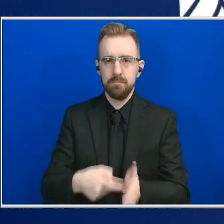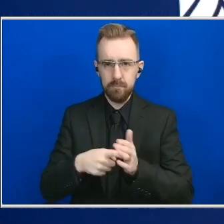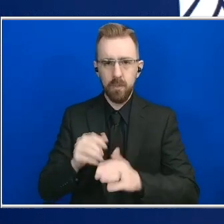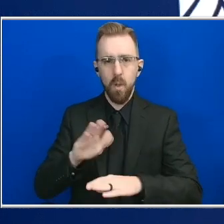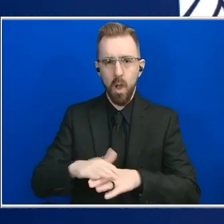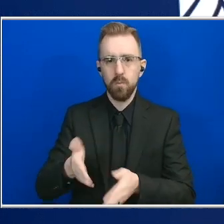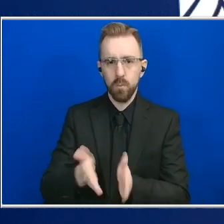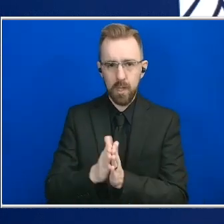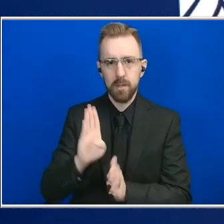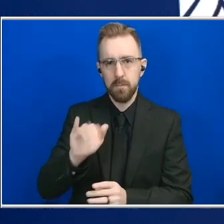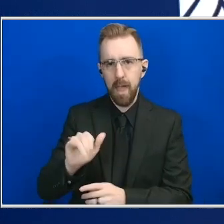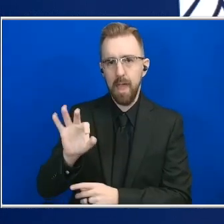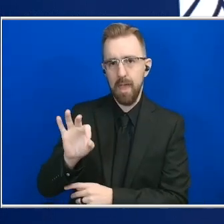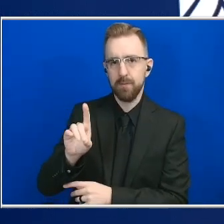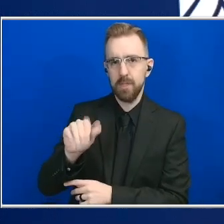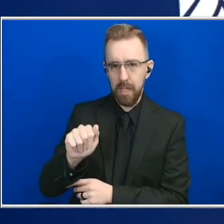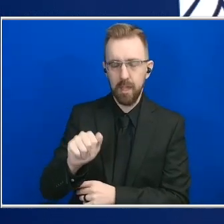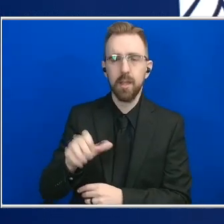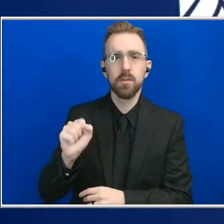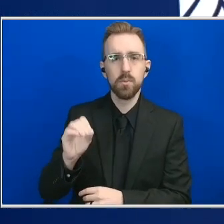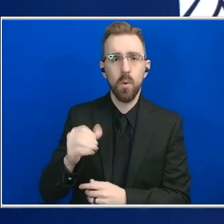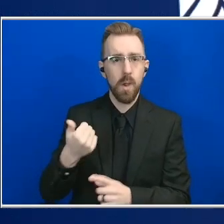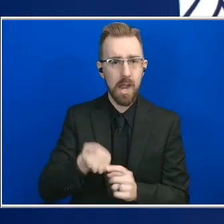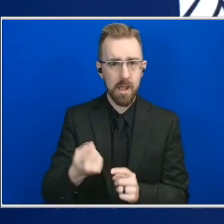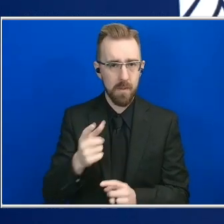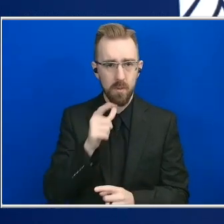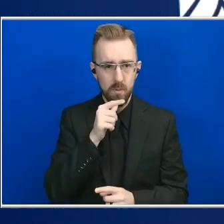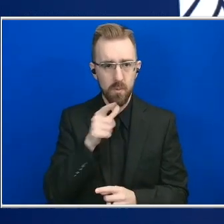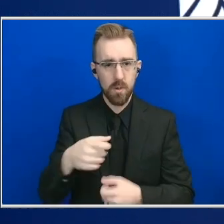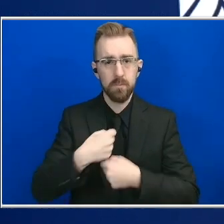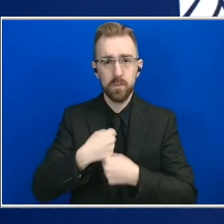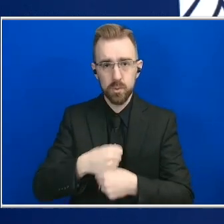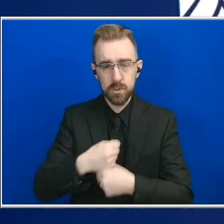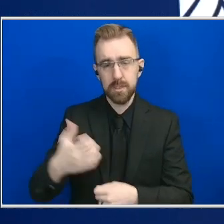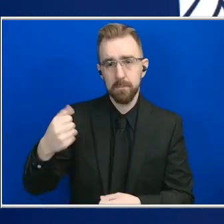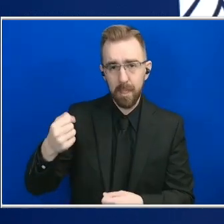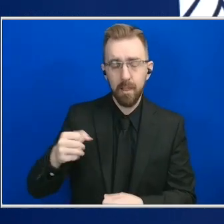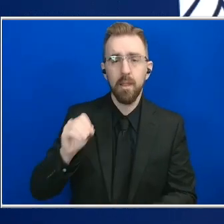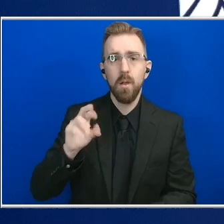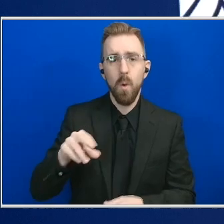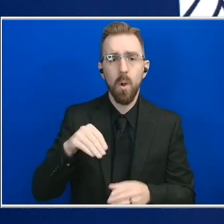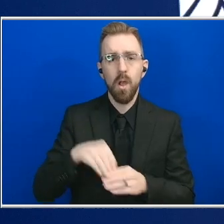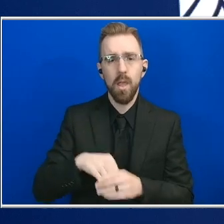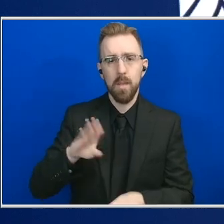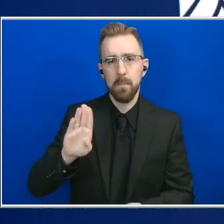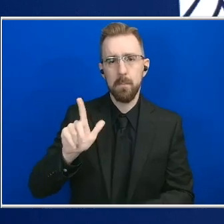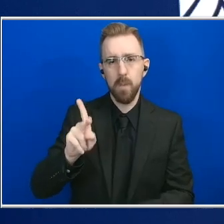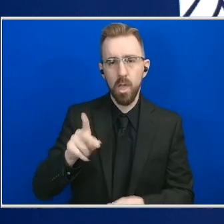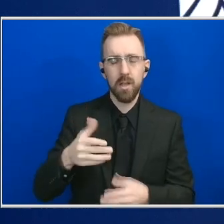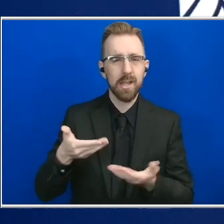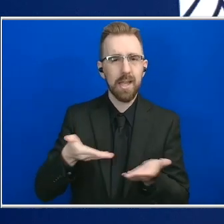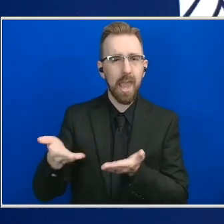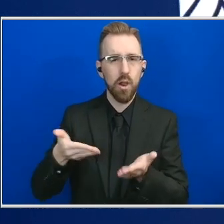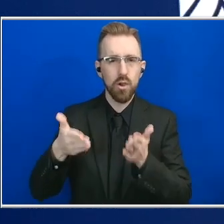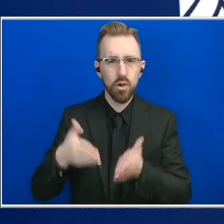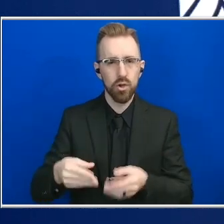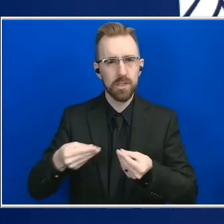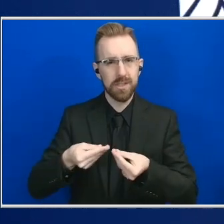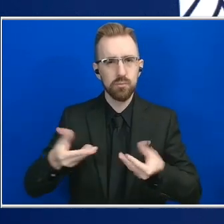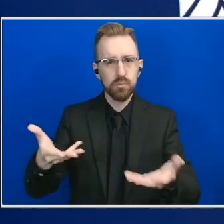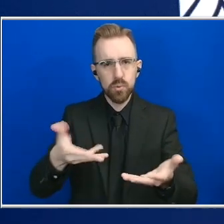FDA. So anybody who is producing milk or in the bulk carriers or distribution of milk,